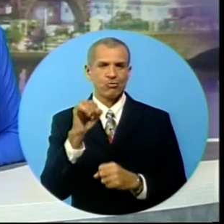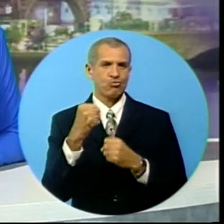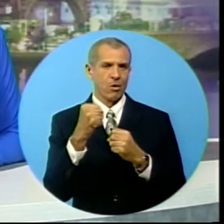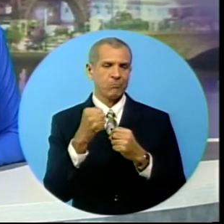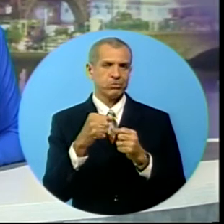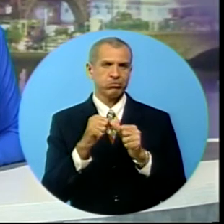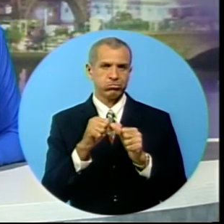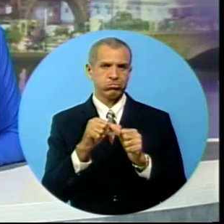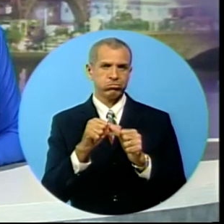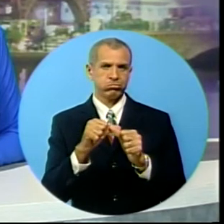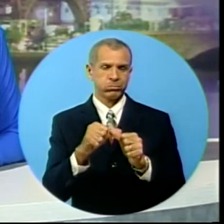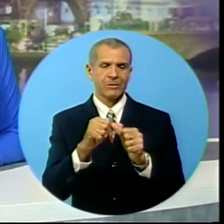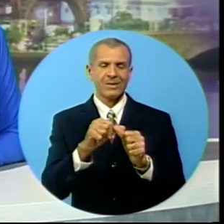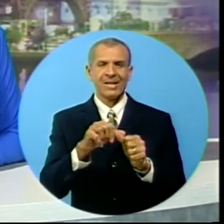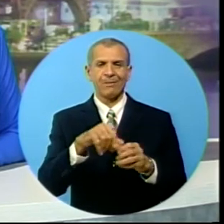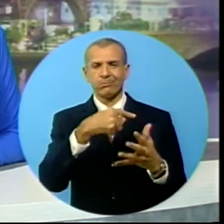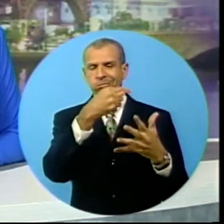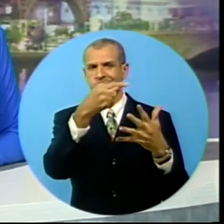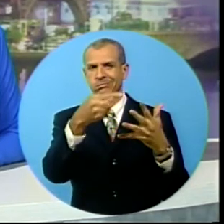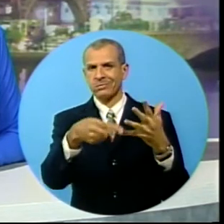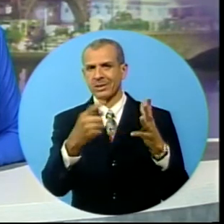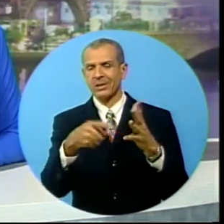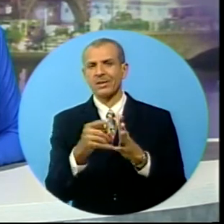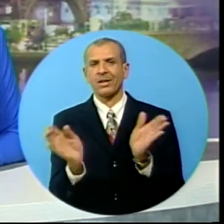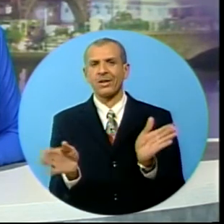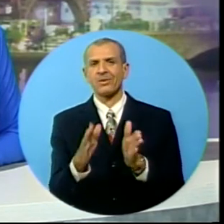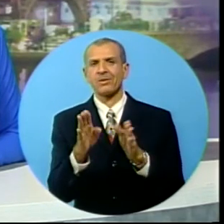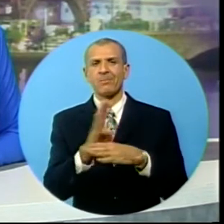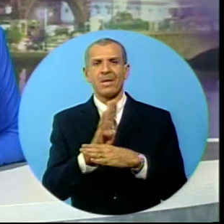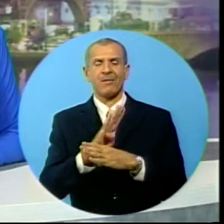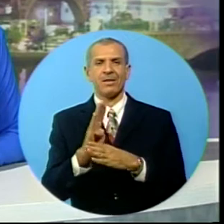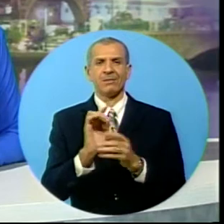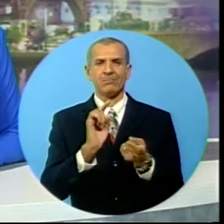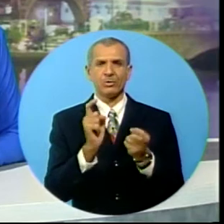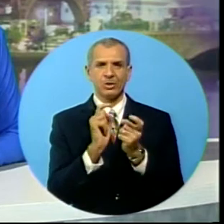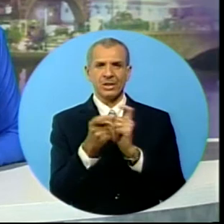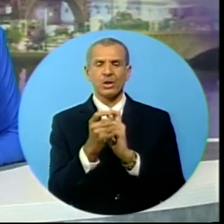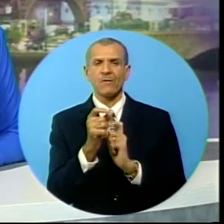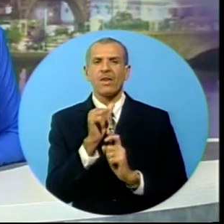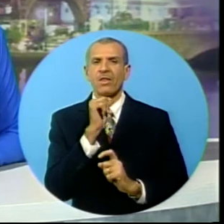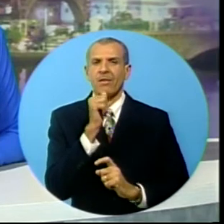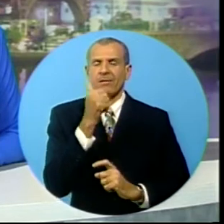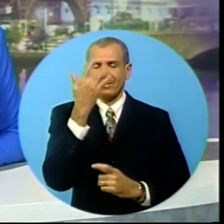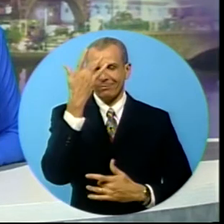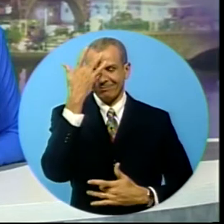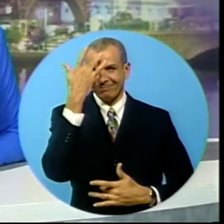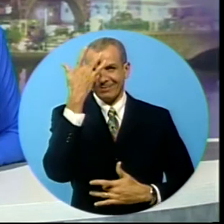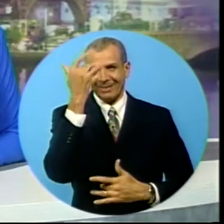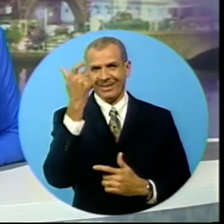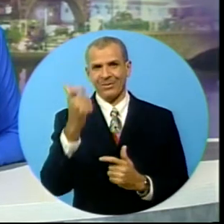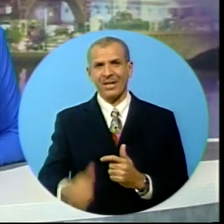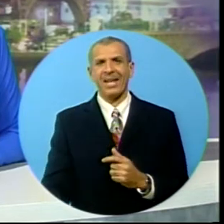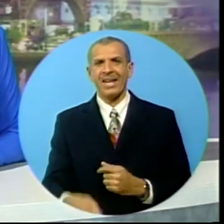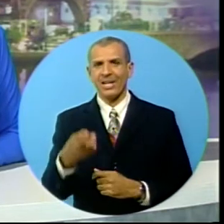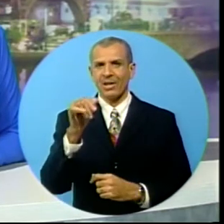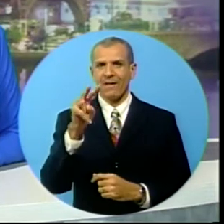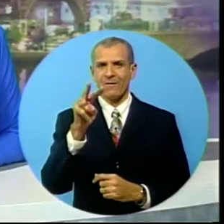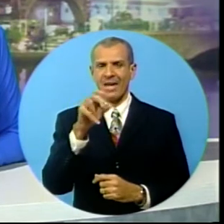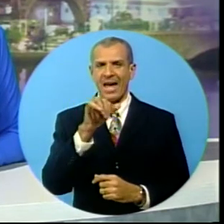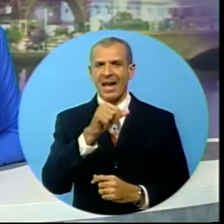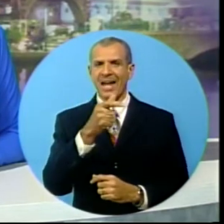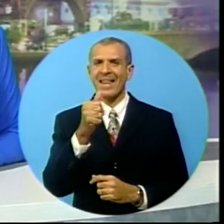several initiatives in place to encourage behavior change in areas like chronic non-communicable diseases, HIV, and